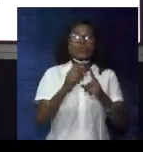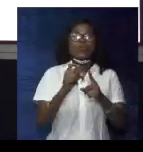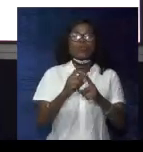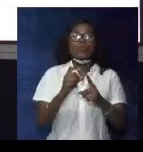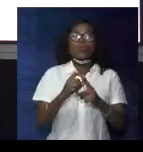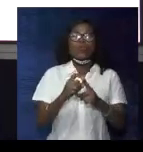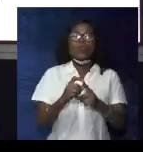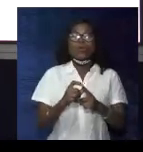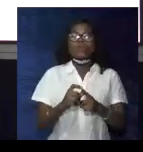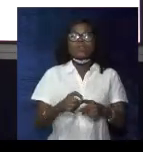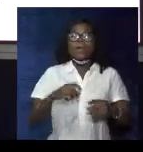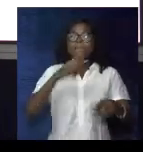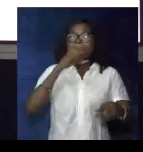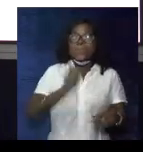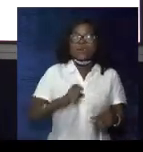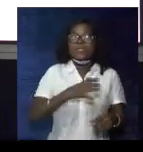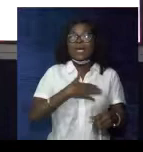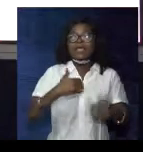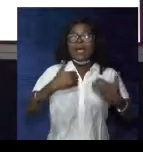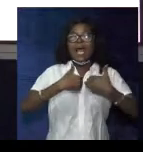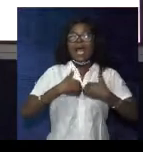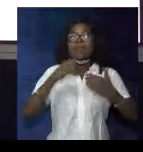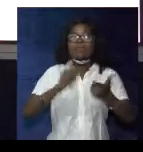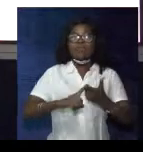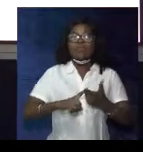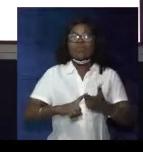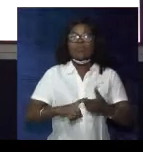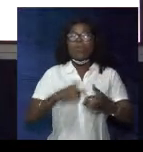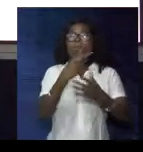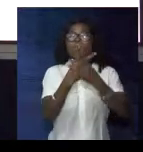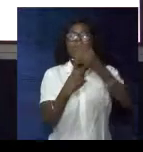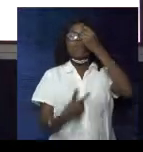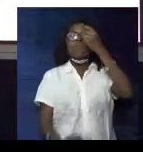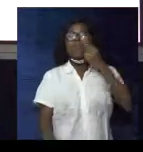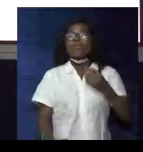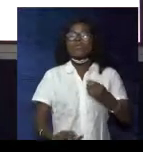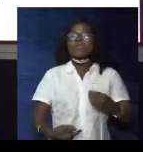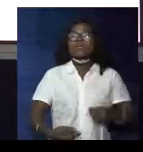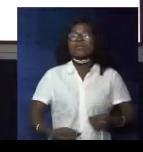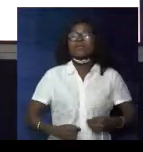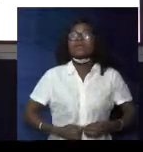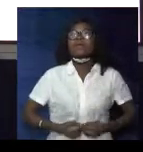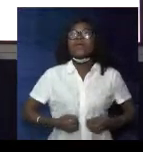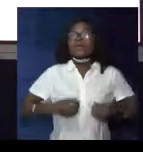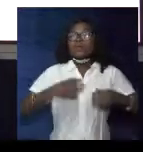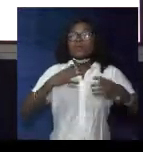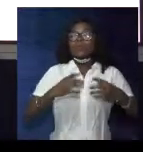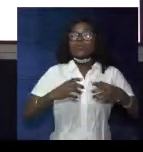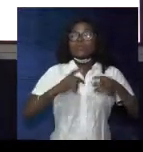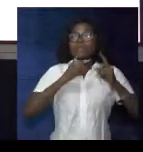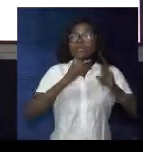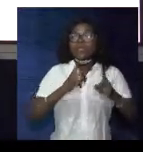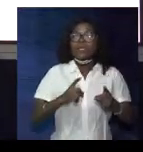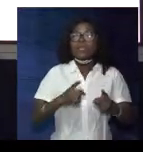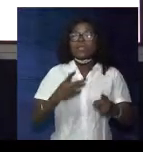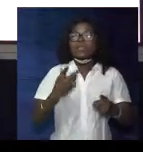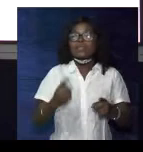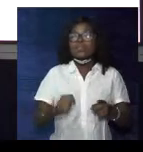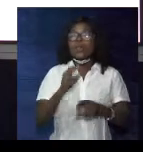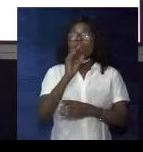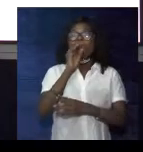The word must and have to both express obligation or